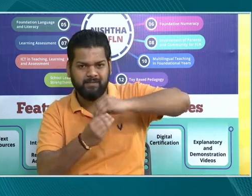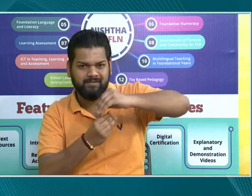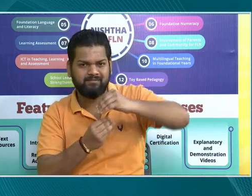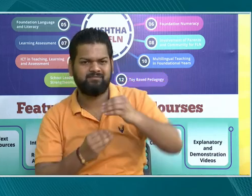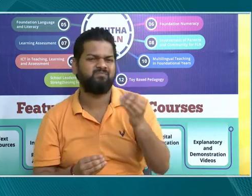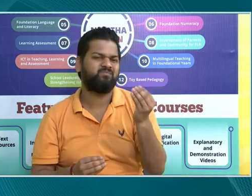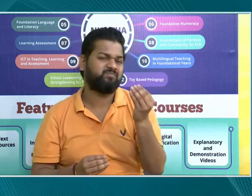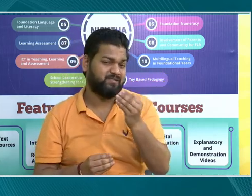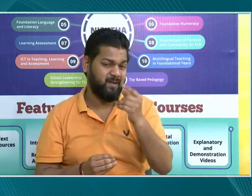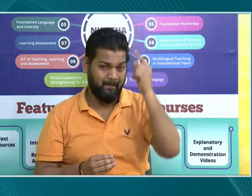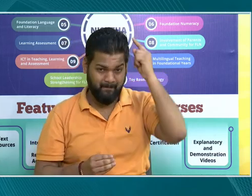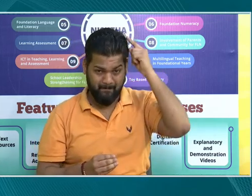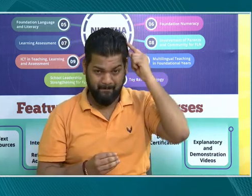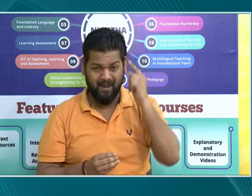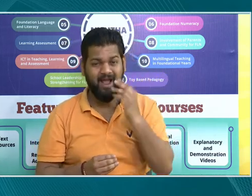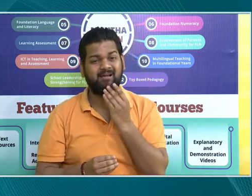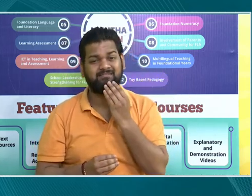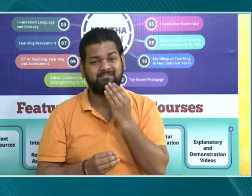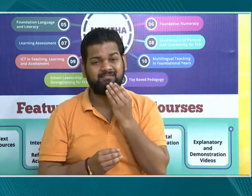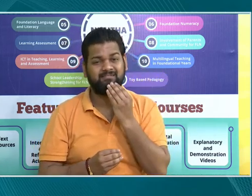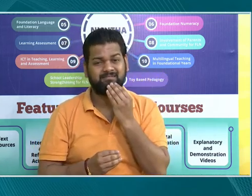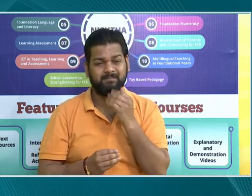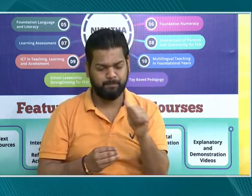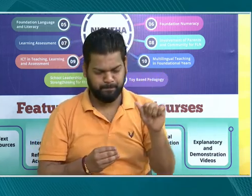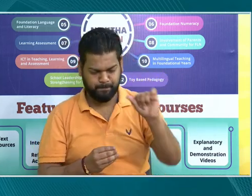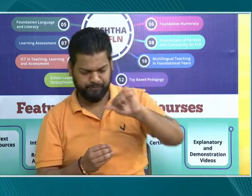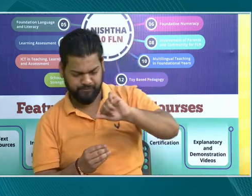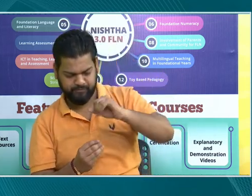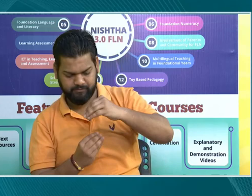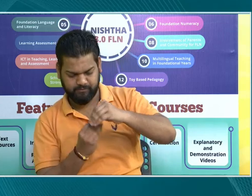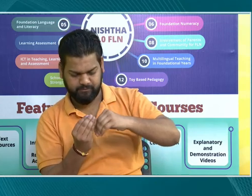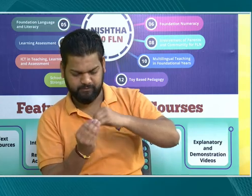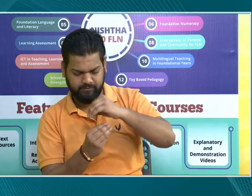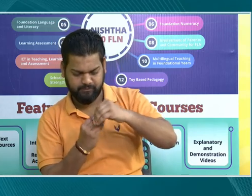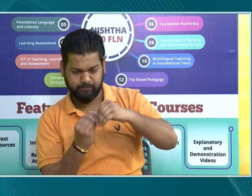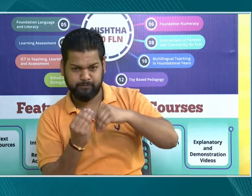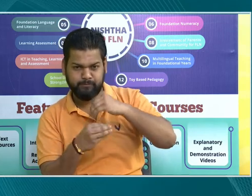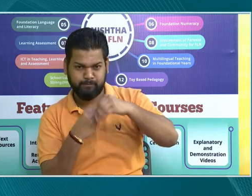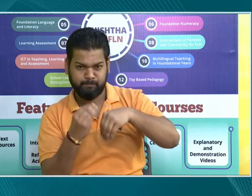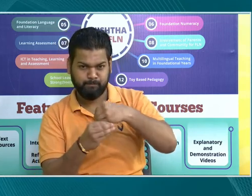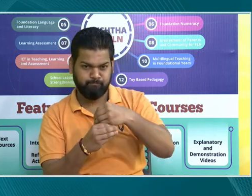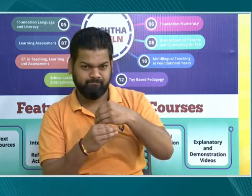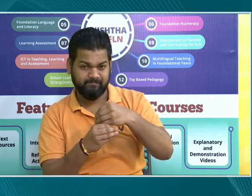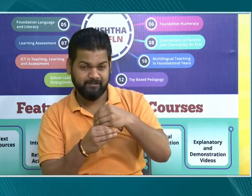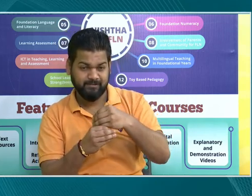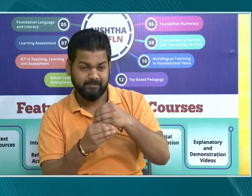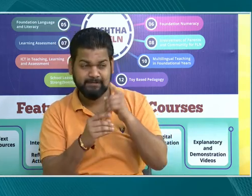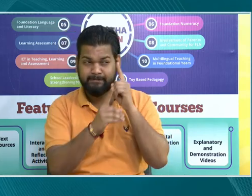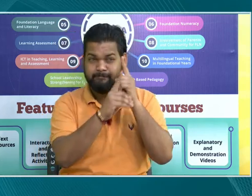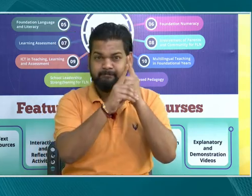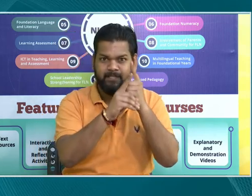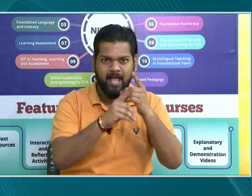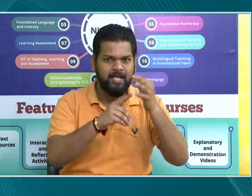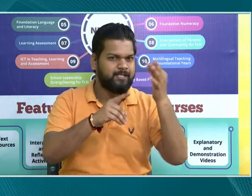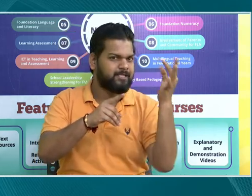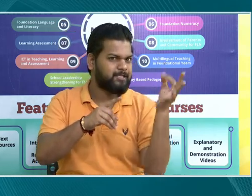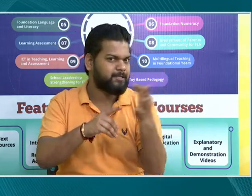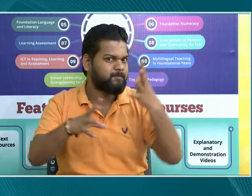Let's add some black color also, because we are really trying to make something interesting.